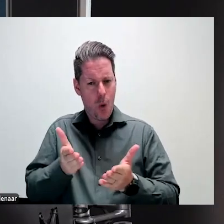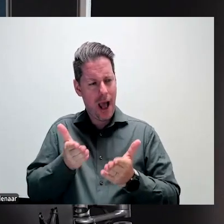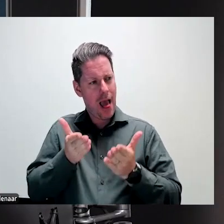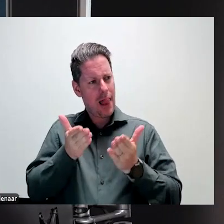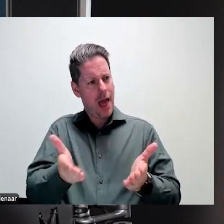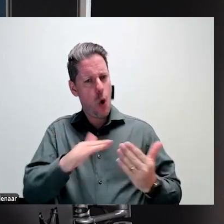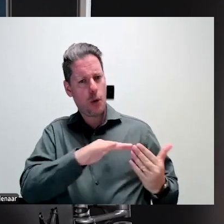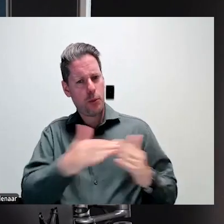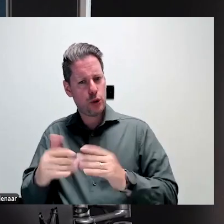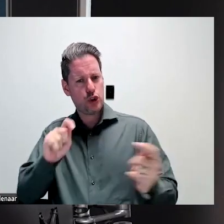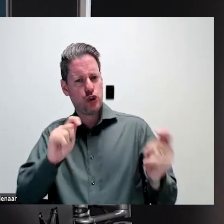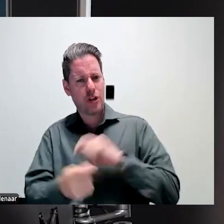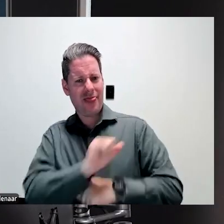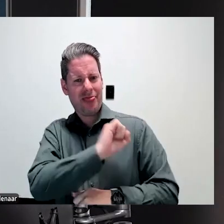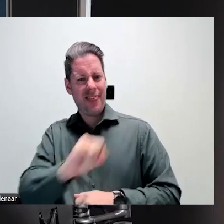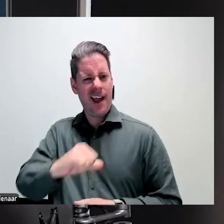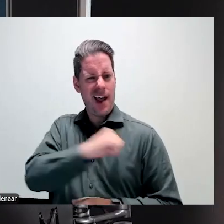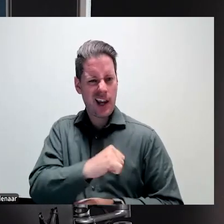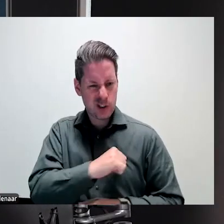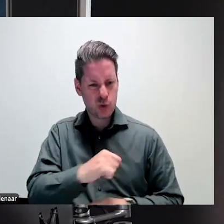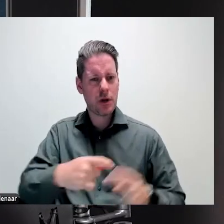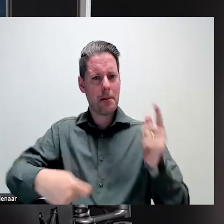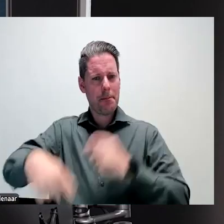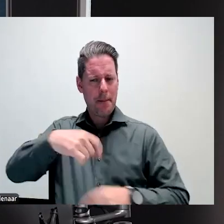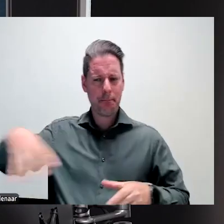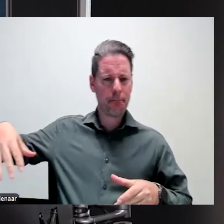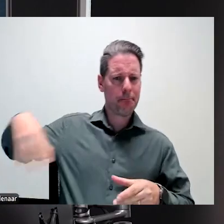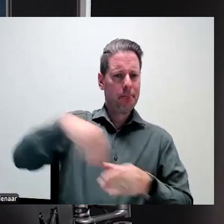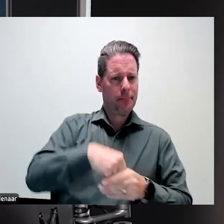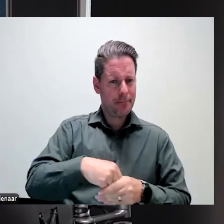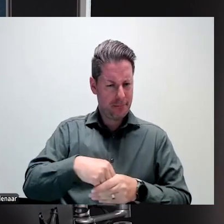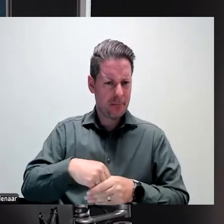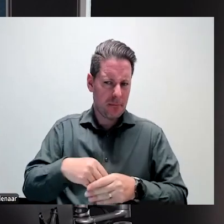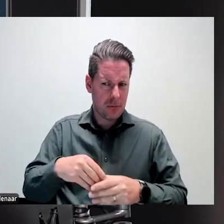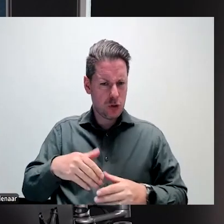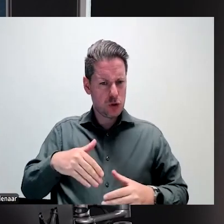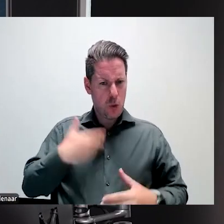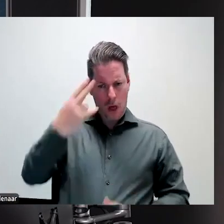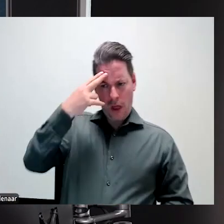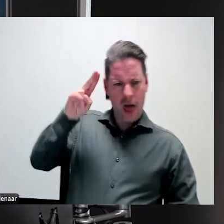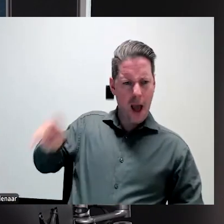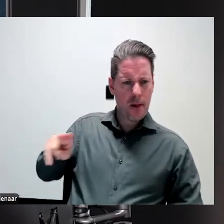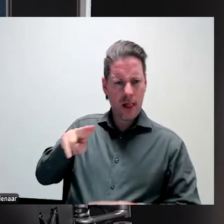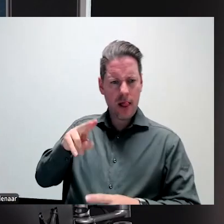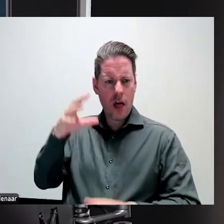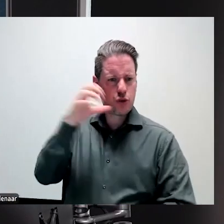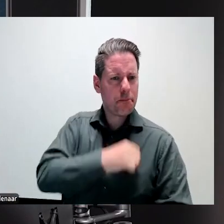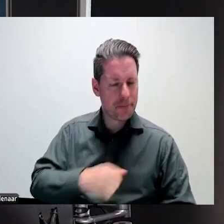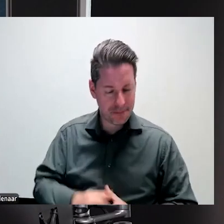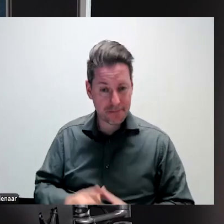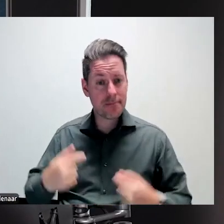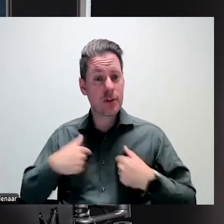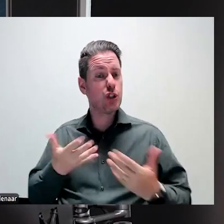to be more inclusive of them and not just perhaps make stereotypes? As a service provider, we do provide a number of